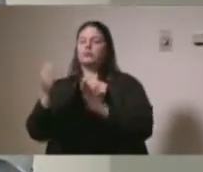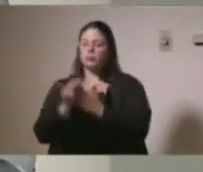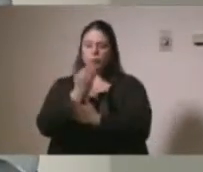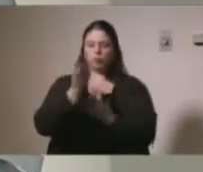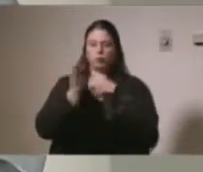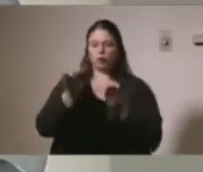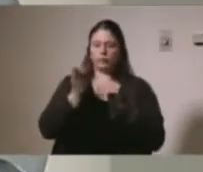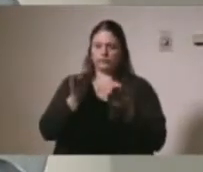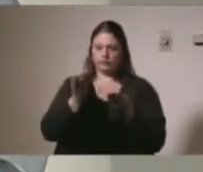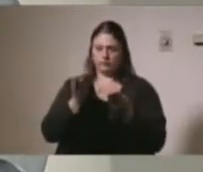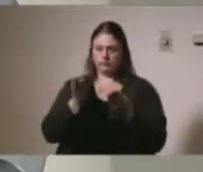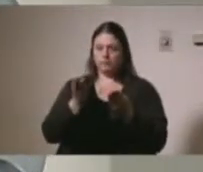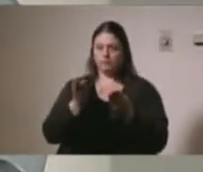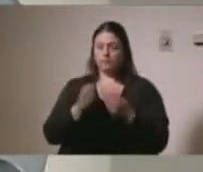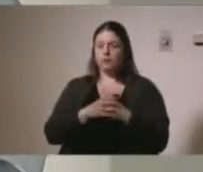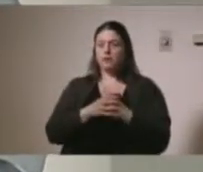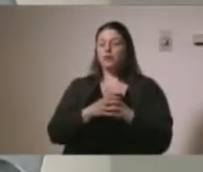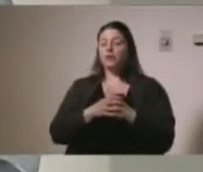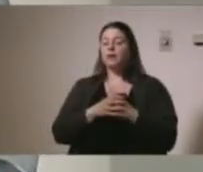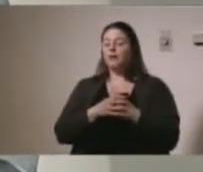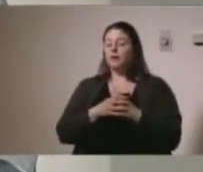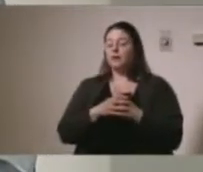from 1999,